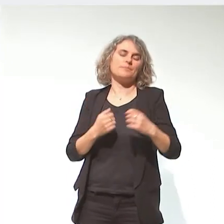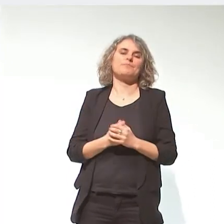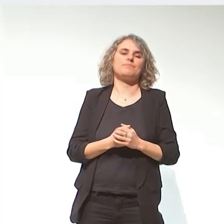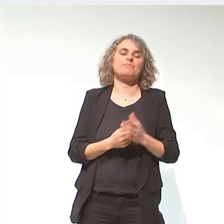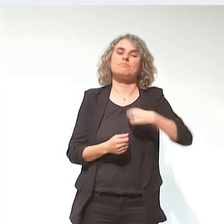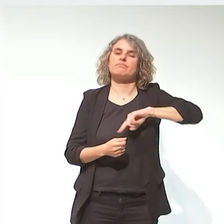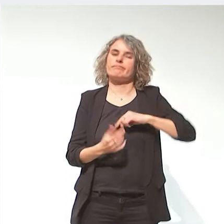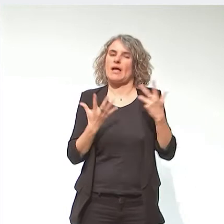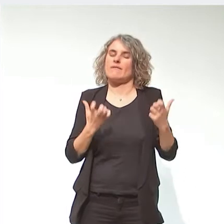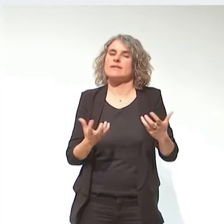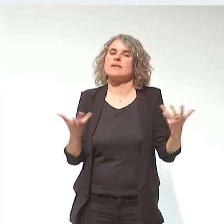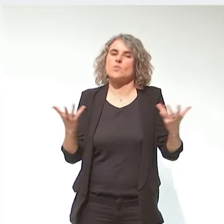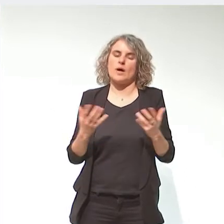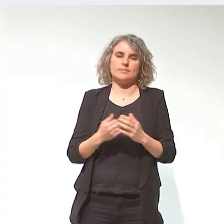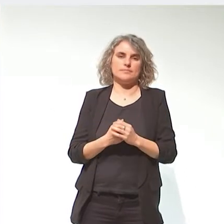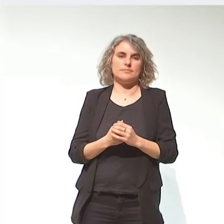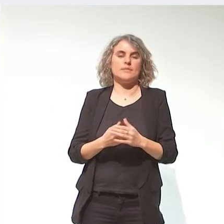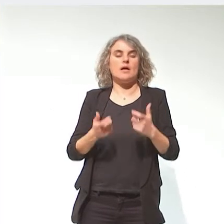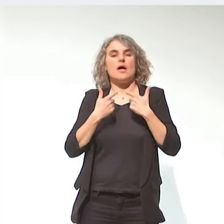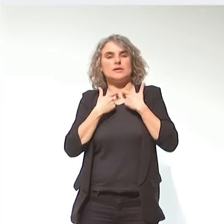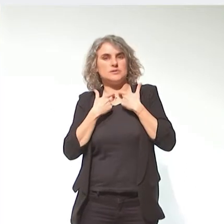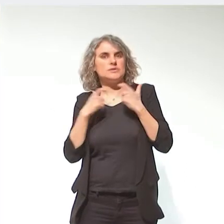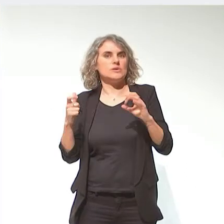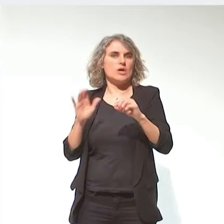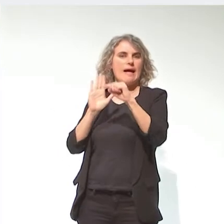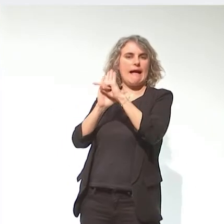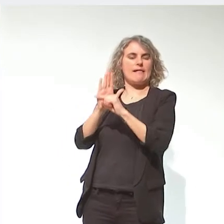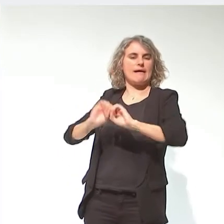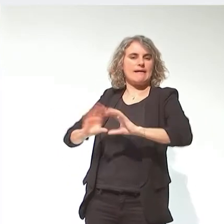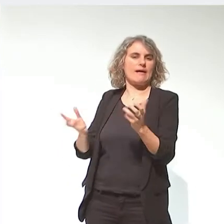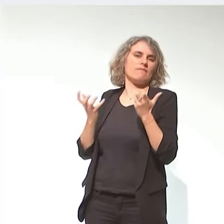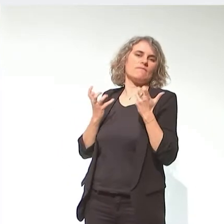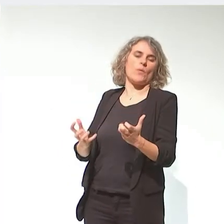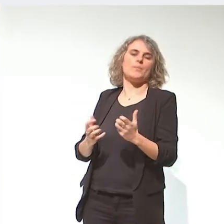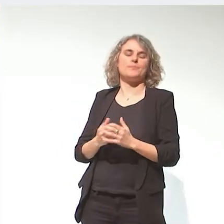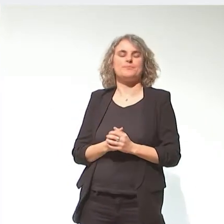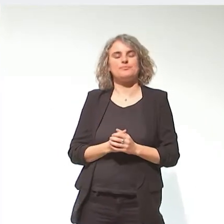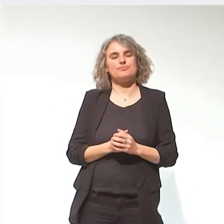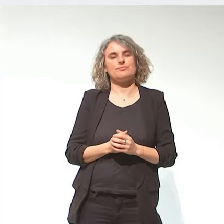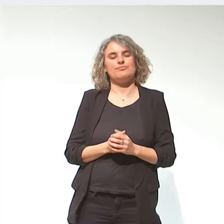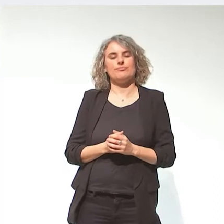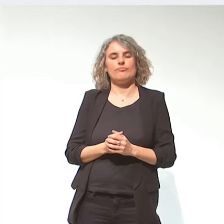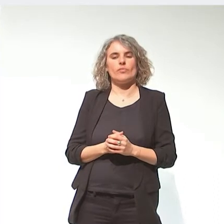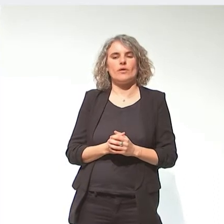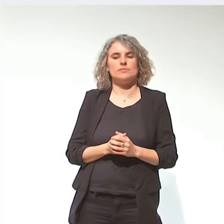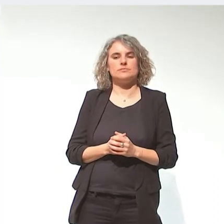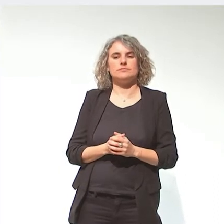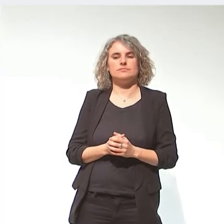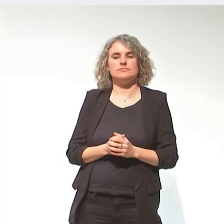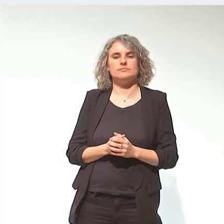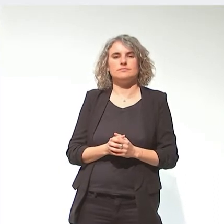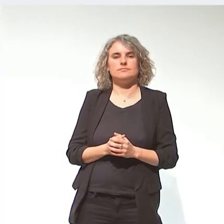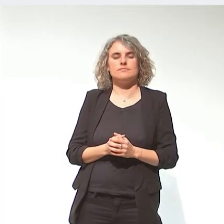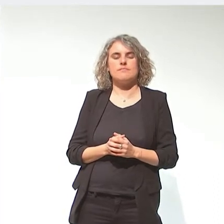accessibility. First, one of the acts adopted is Equalization of Opportunities for Persons